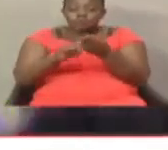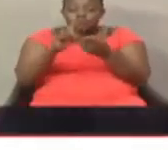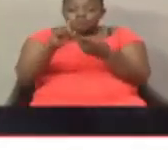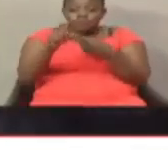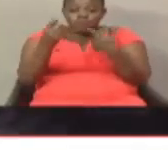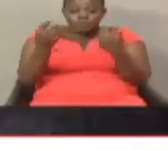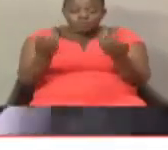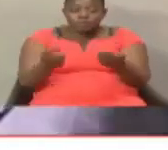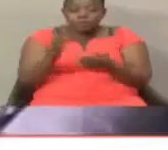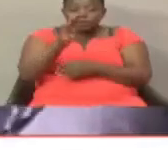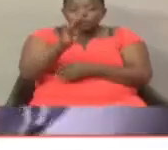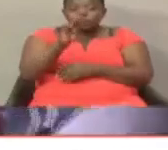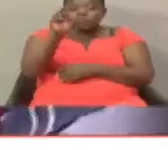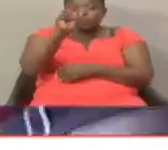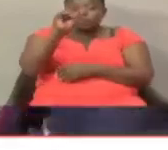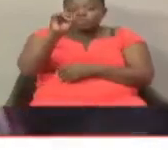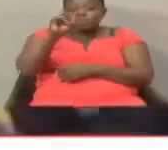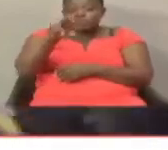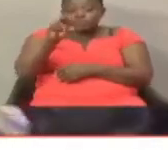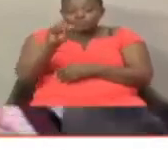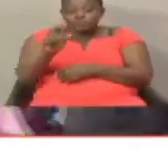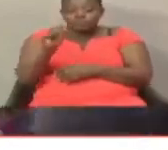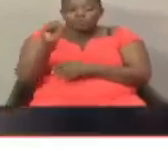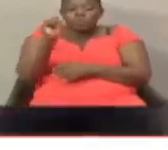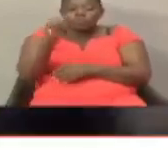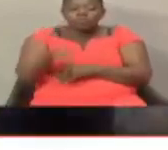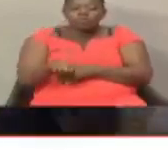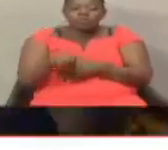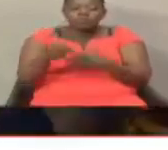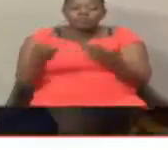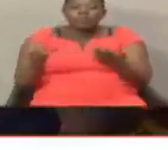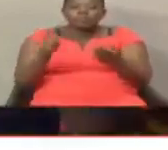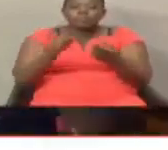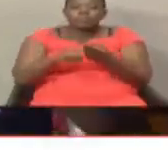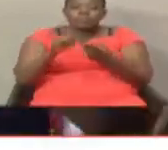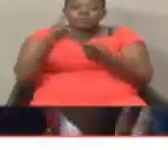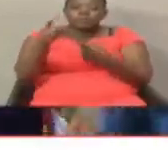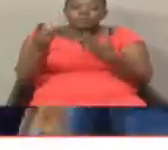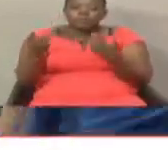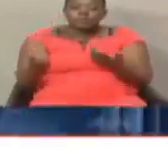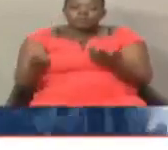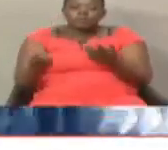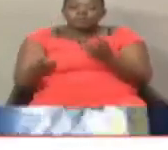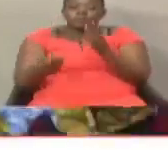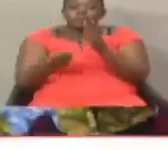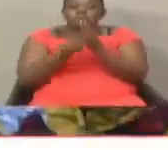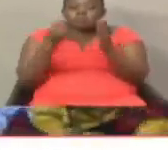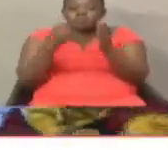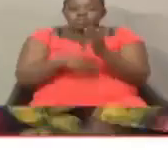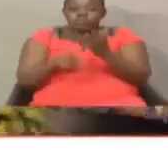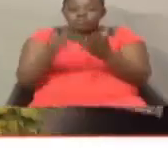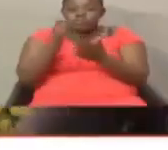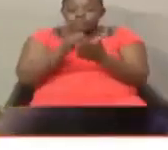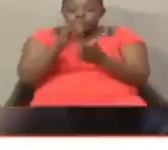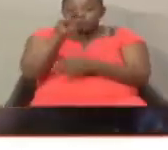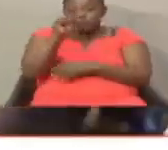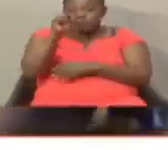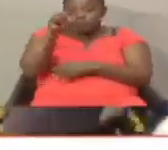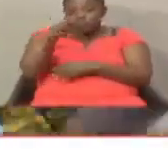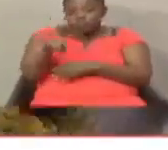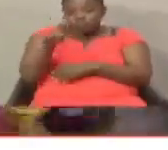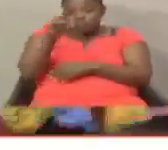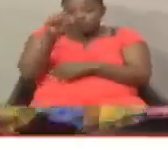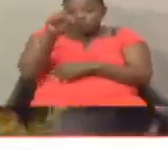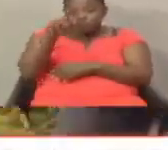Matovu owa Busiro South ne Salongo Michael Kakembo owa Ntebe Municipality nga beegattiddwako ssaabawandiisi w'ekibiina kya NUP David